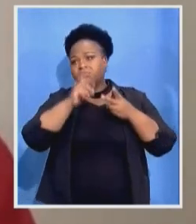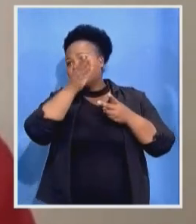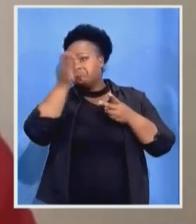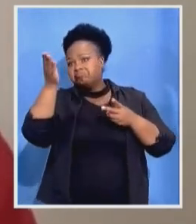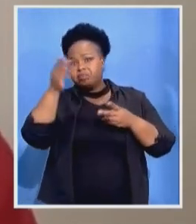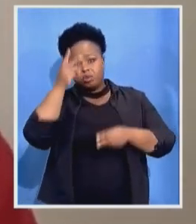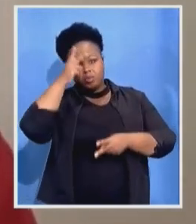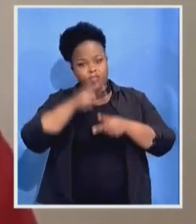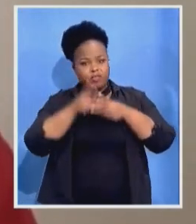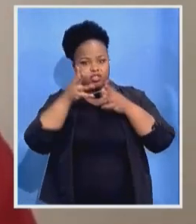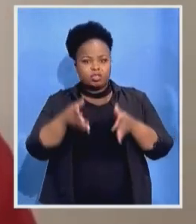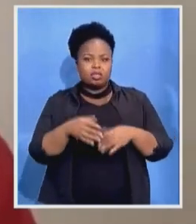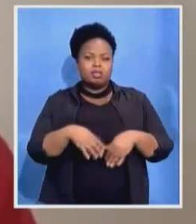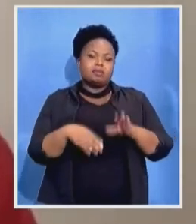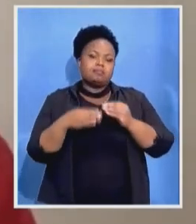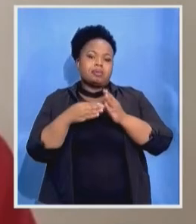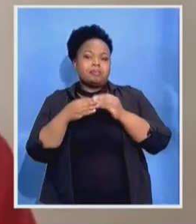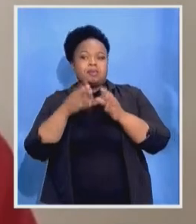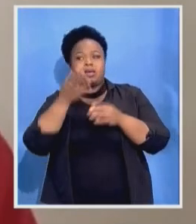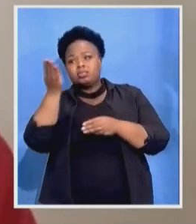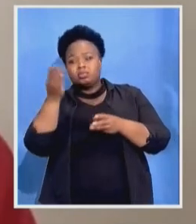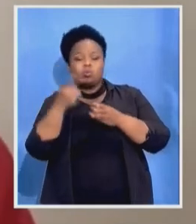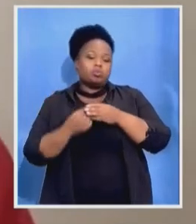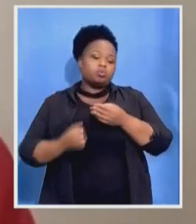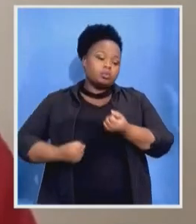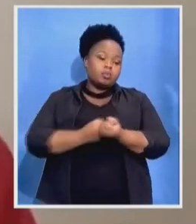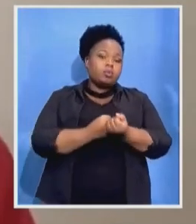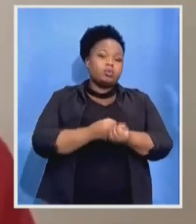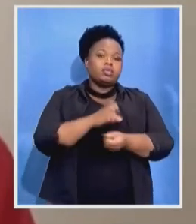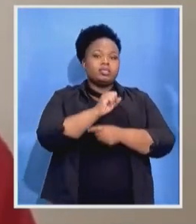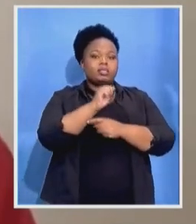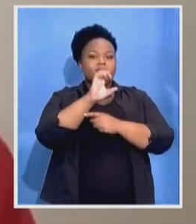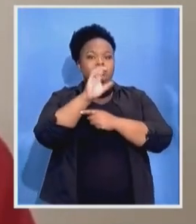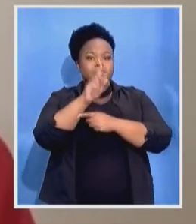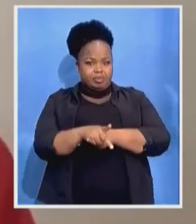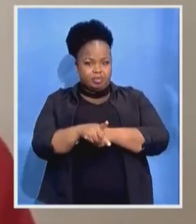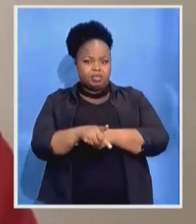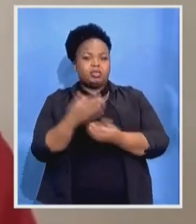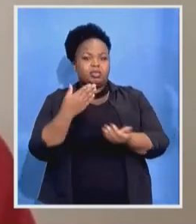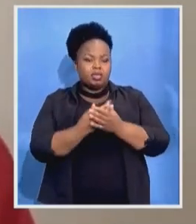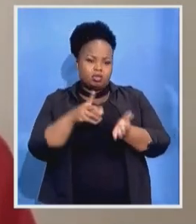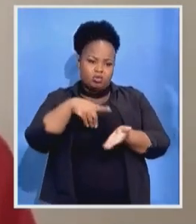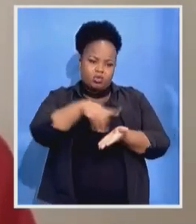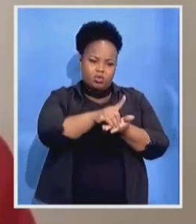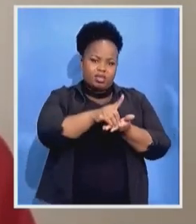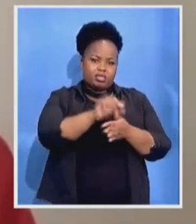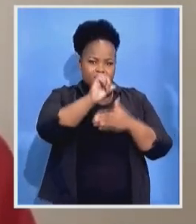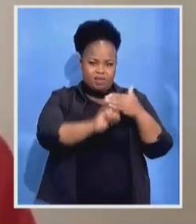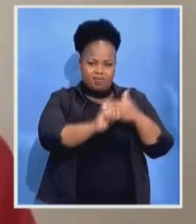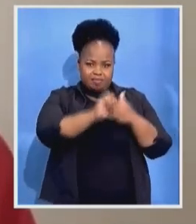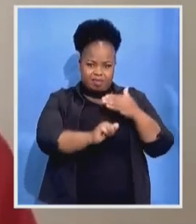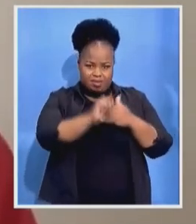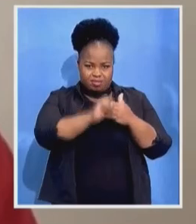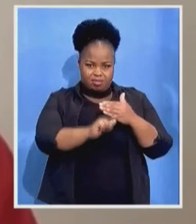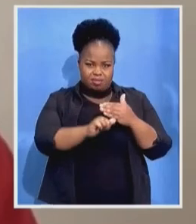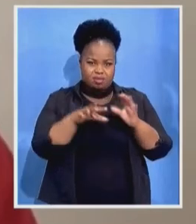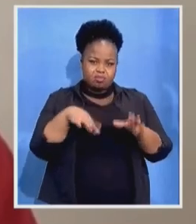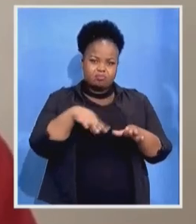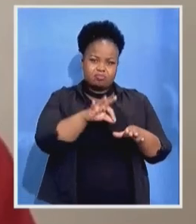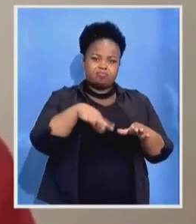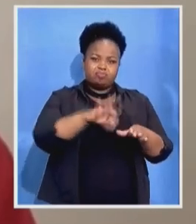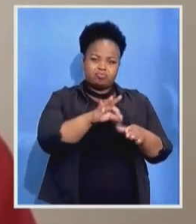SACP are able to make donations and contributions on an ongoing basis. So